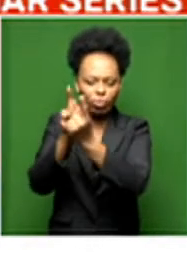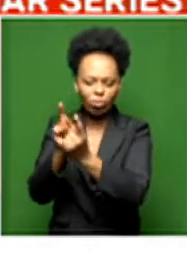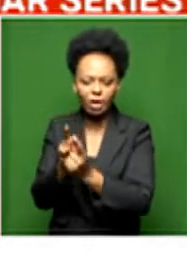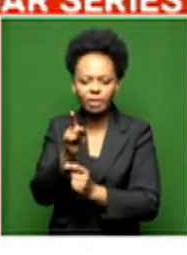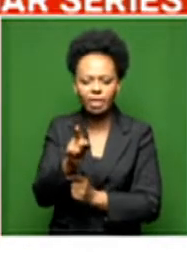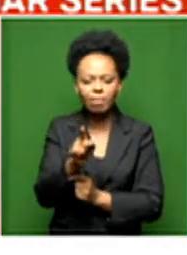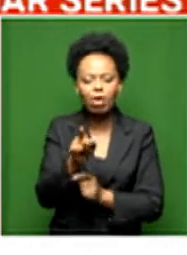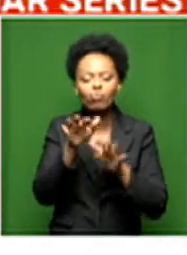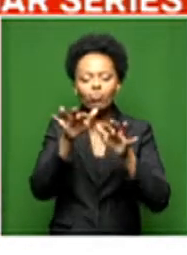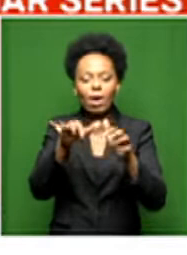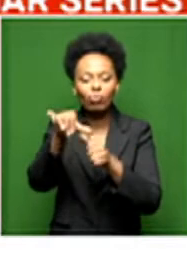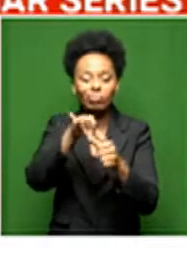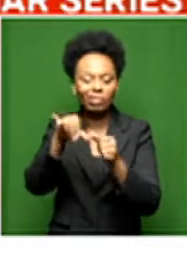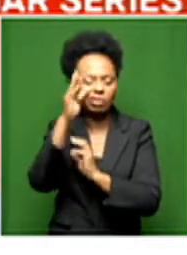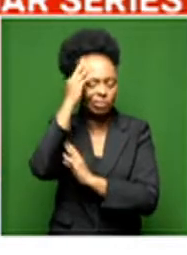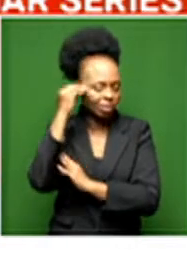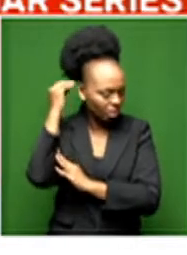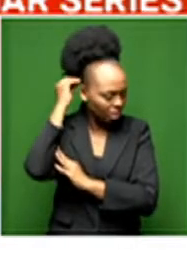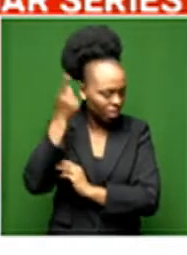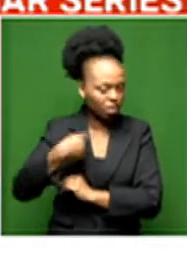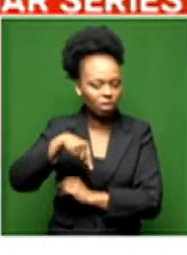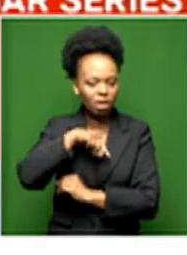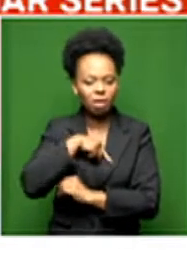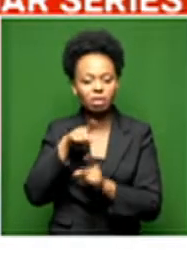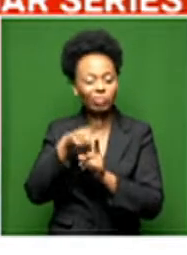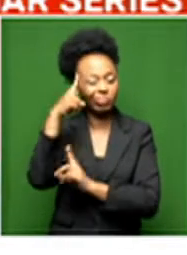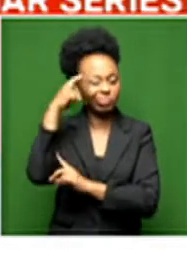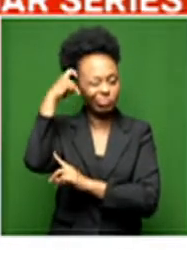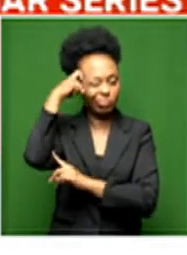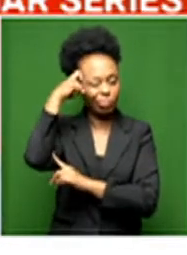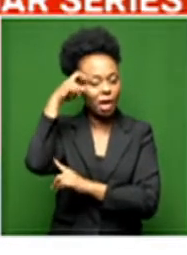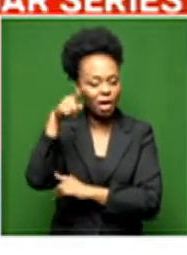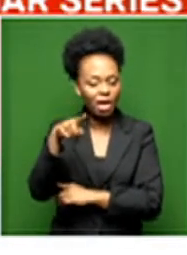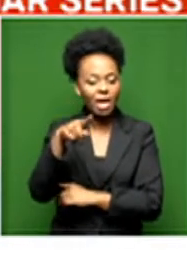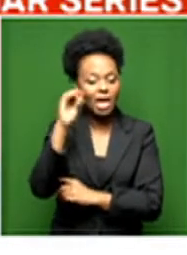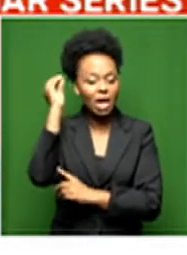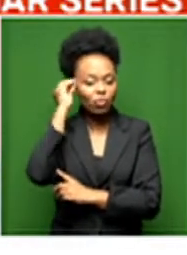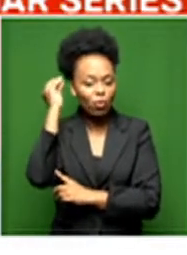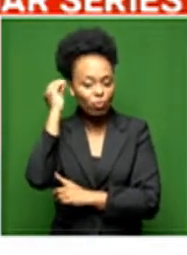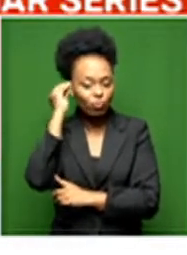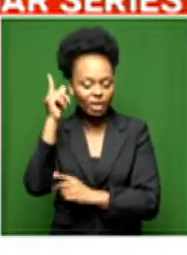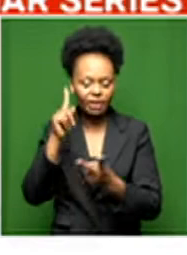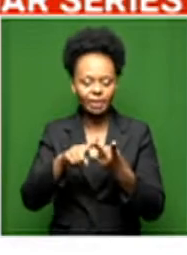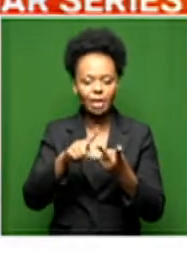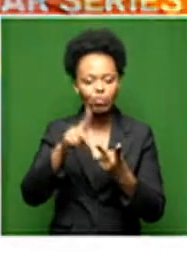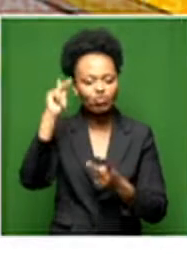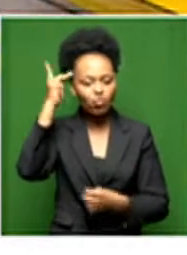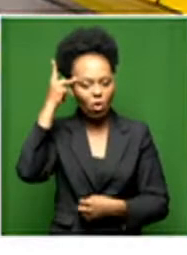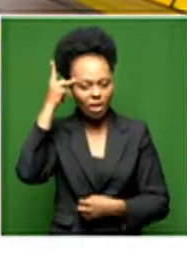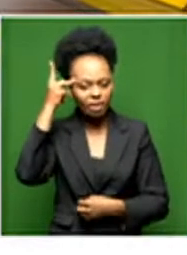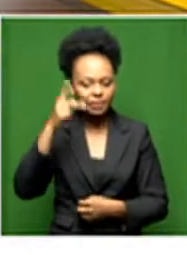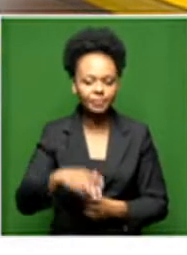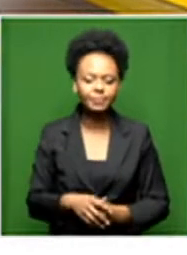the society is enriched by the information and knowledge that we share. Okay. Now, are